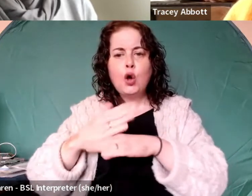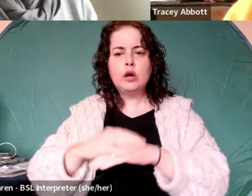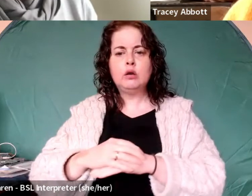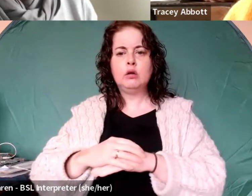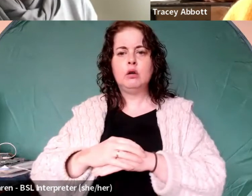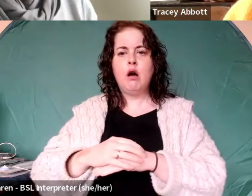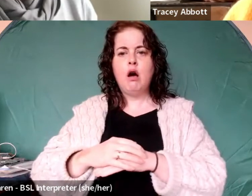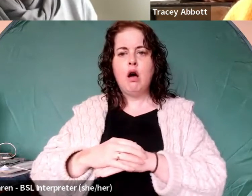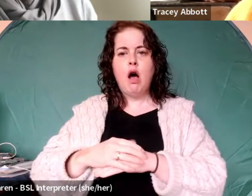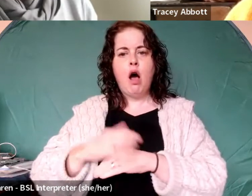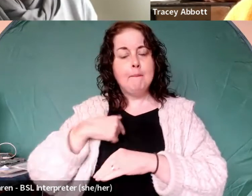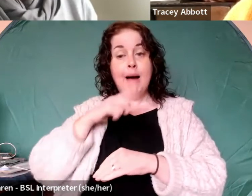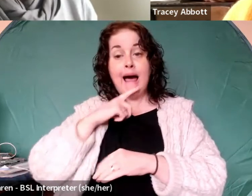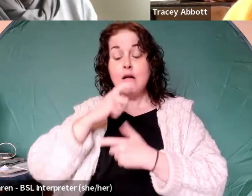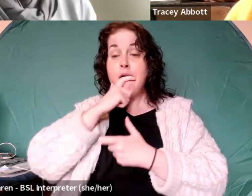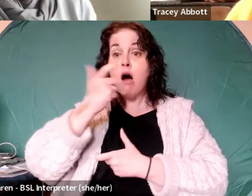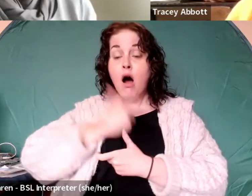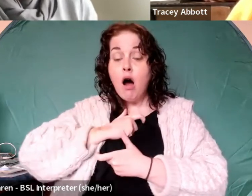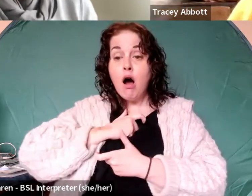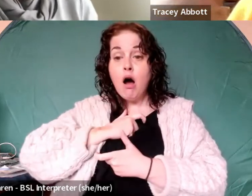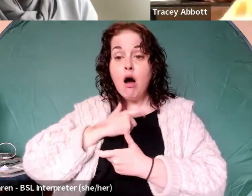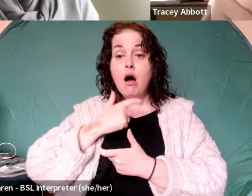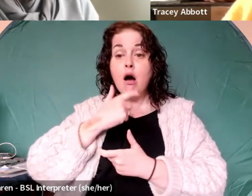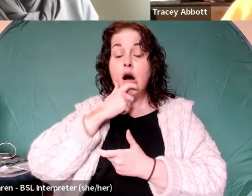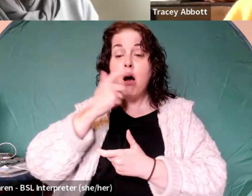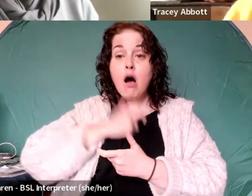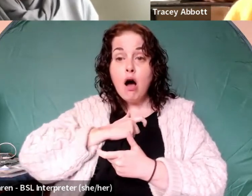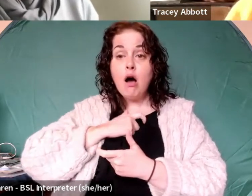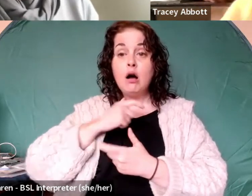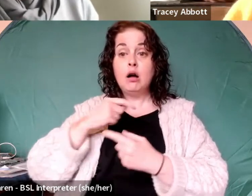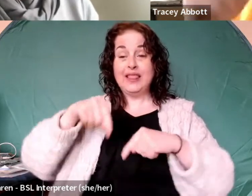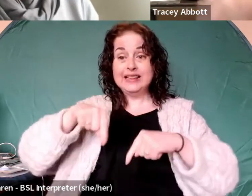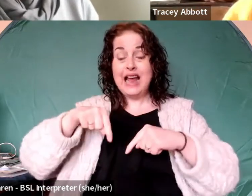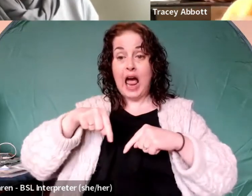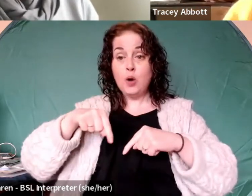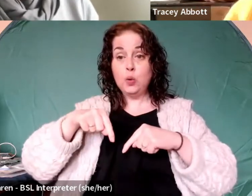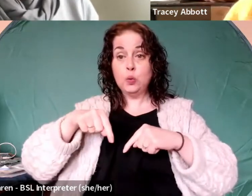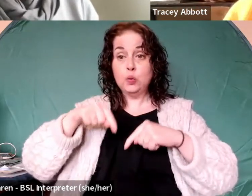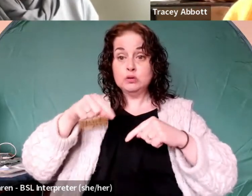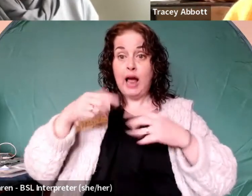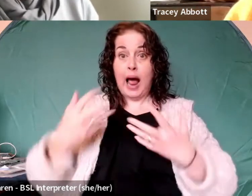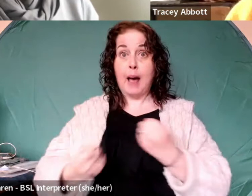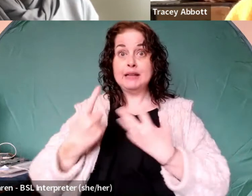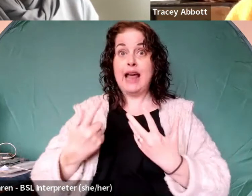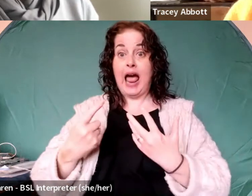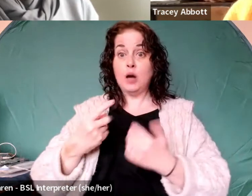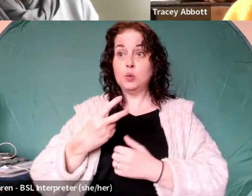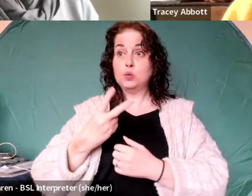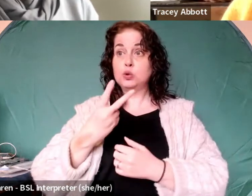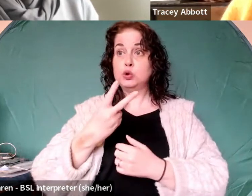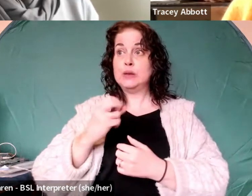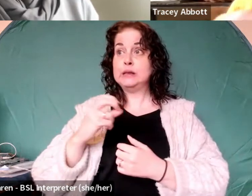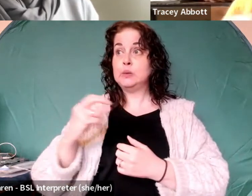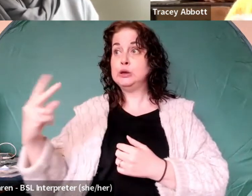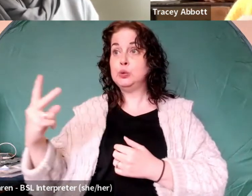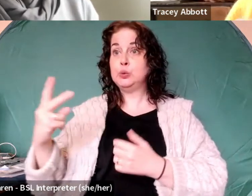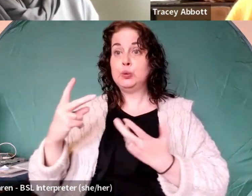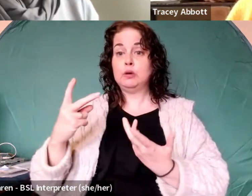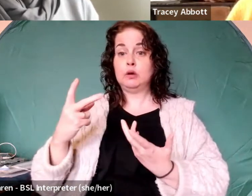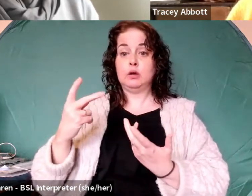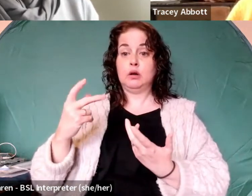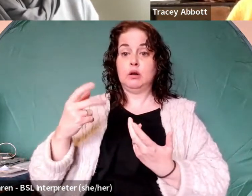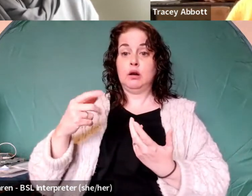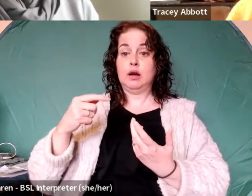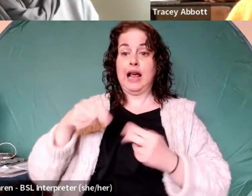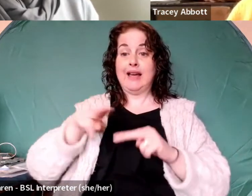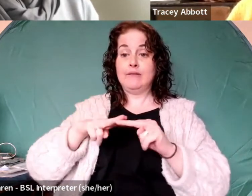face. Mine was like, huh? This is here and now. This is happening now in companies. And really, if I was